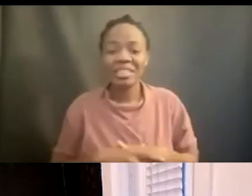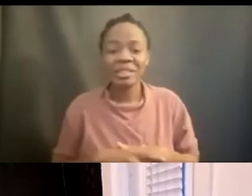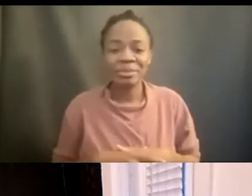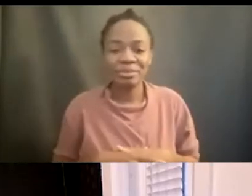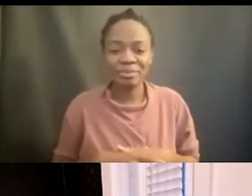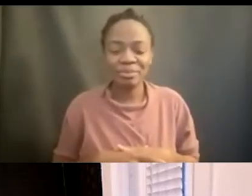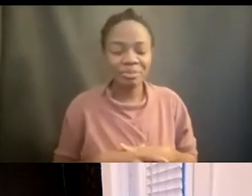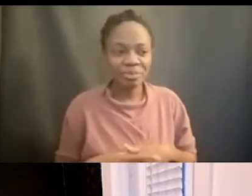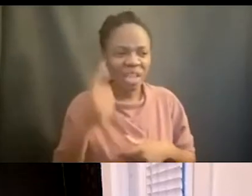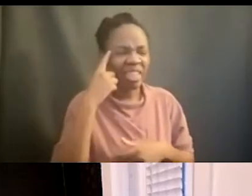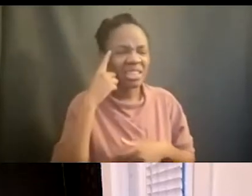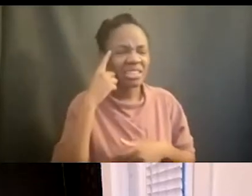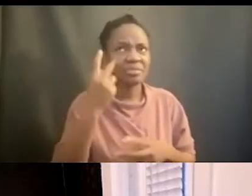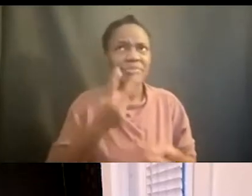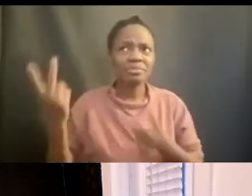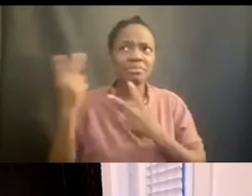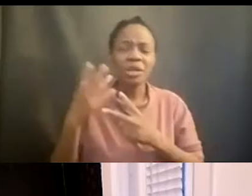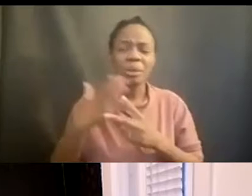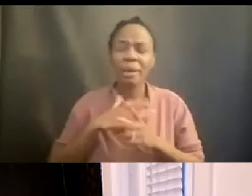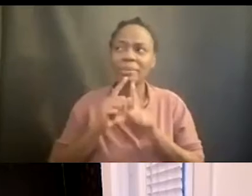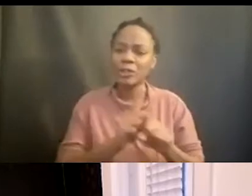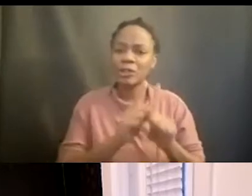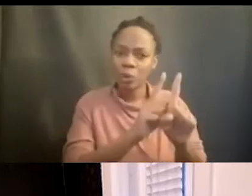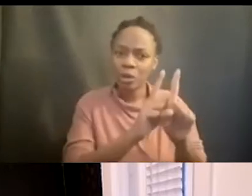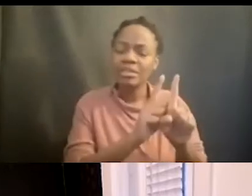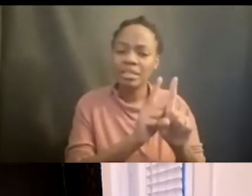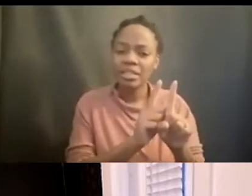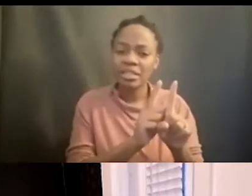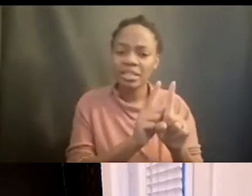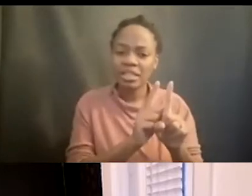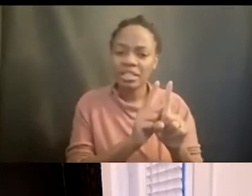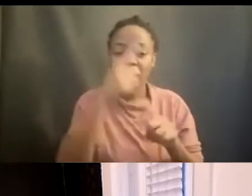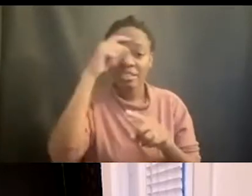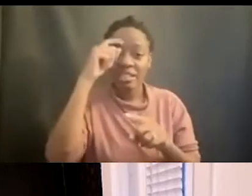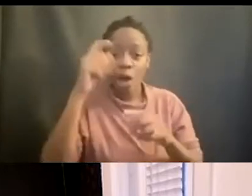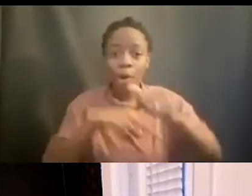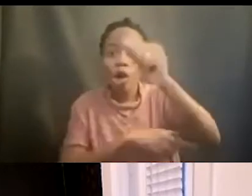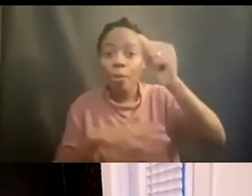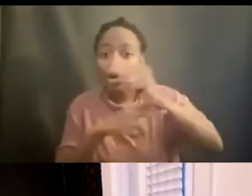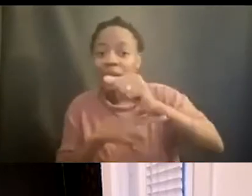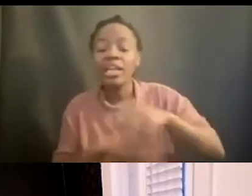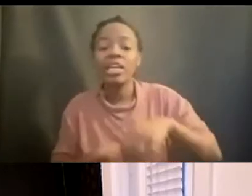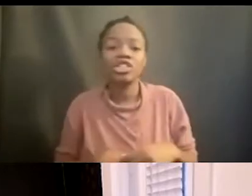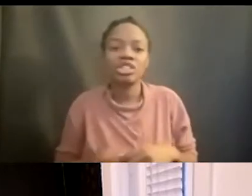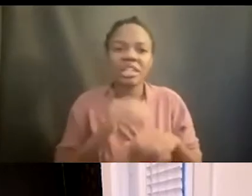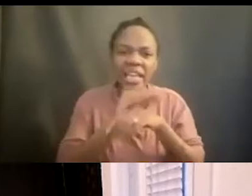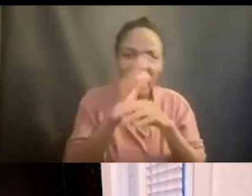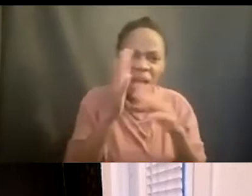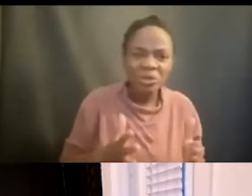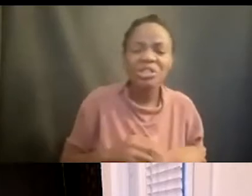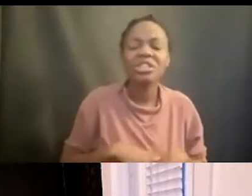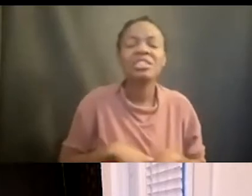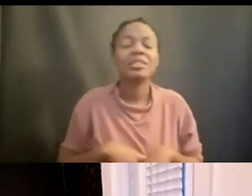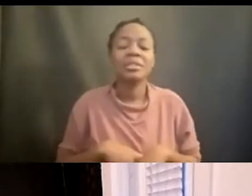I think back about the mentors, the Summer Bridge peer counselors, the fact that through